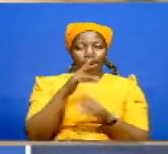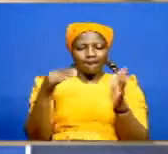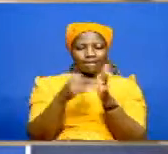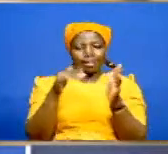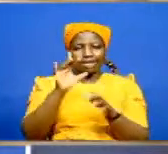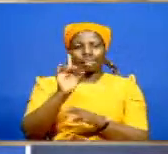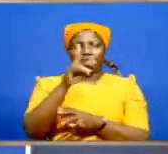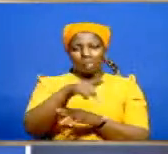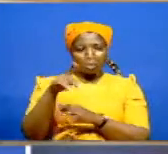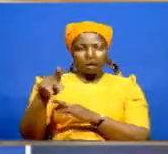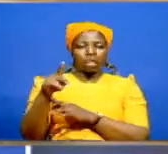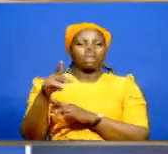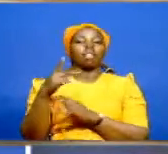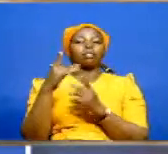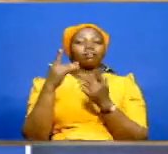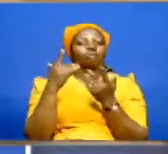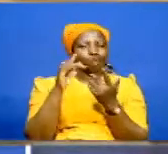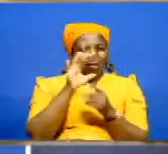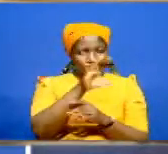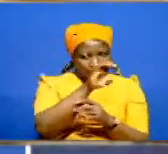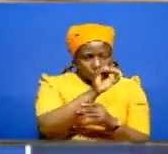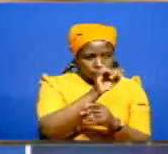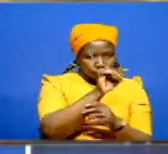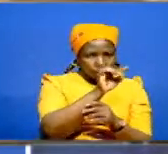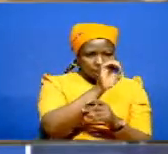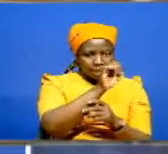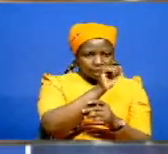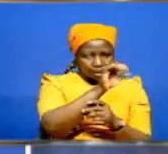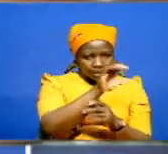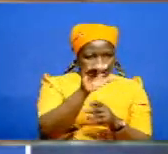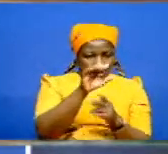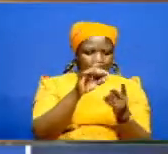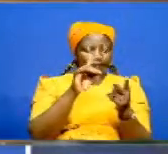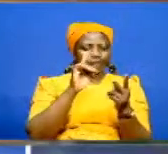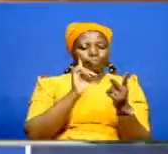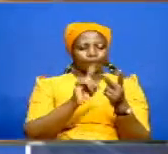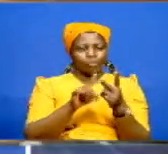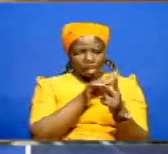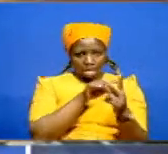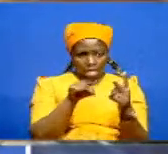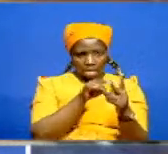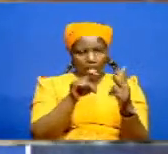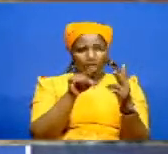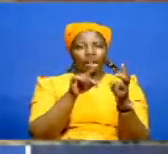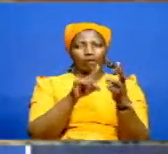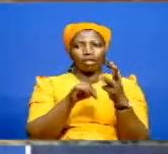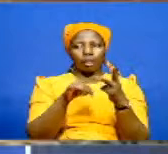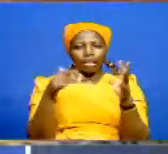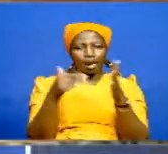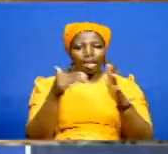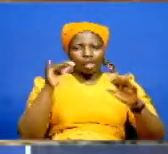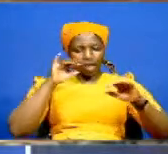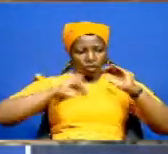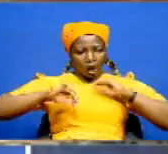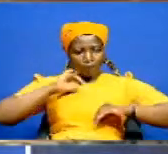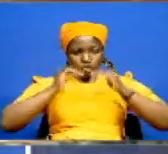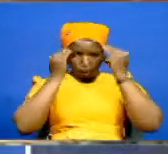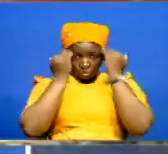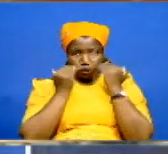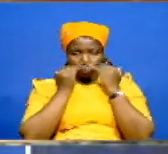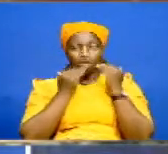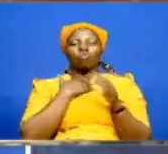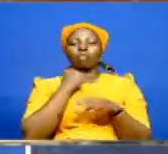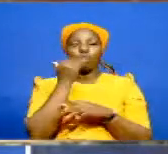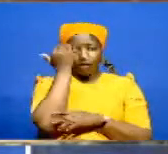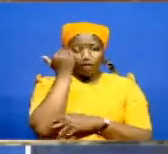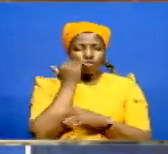Public Prosecutions, the CEO Ethics and Anti-Corruption Commission, and the Anti-Corruption Court. He wants the court to